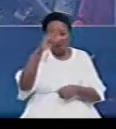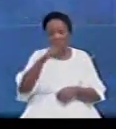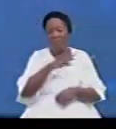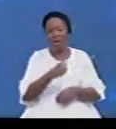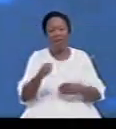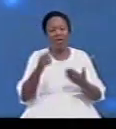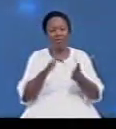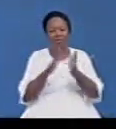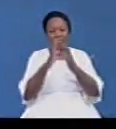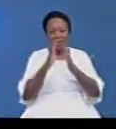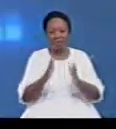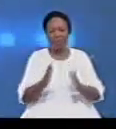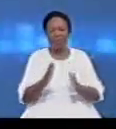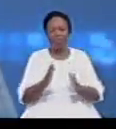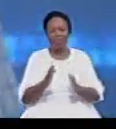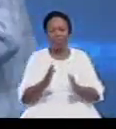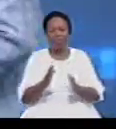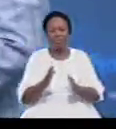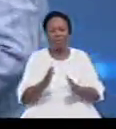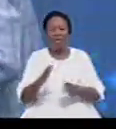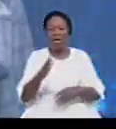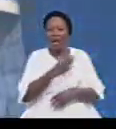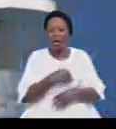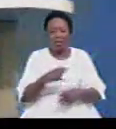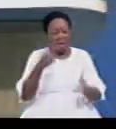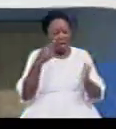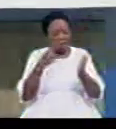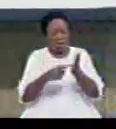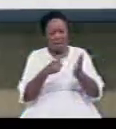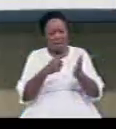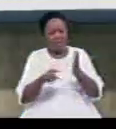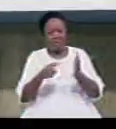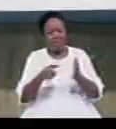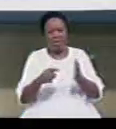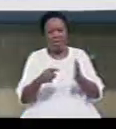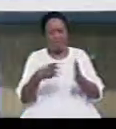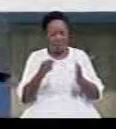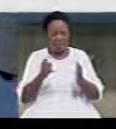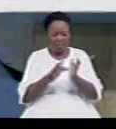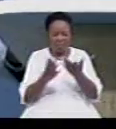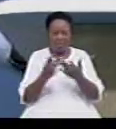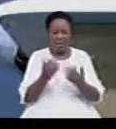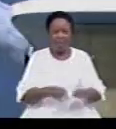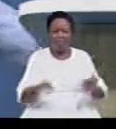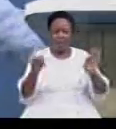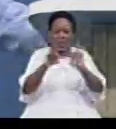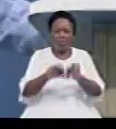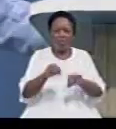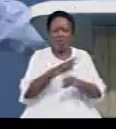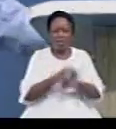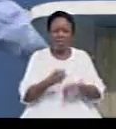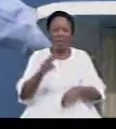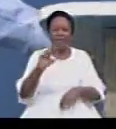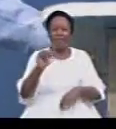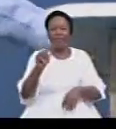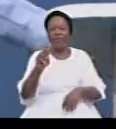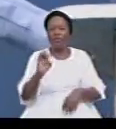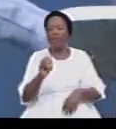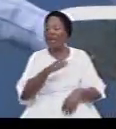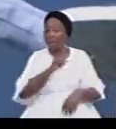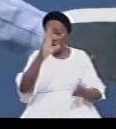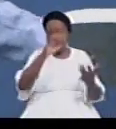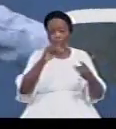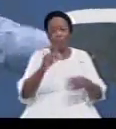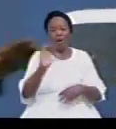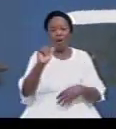Christian. And examining the Christian values and the Christian virtues, I hope Agrippa will